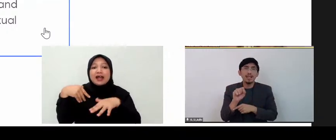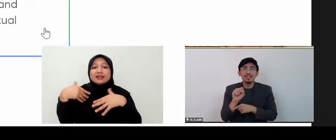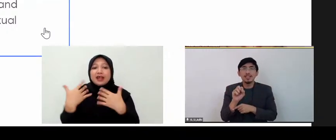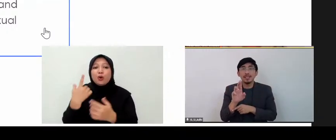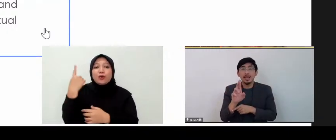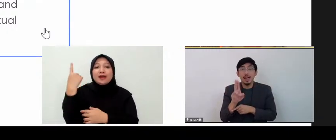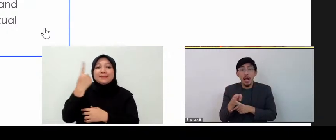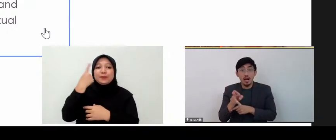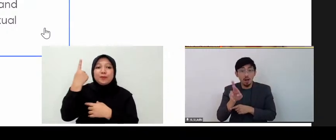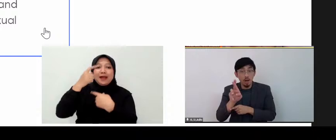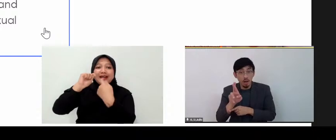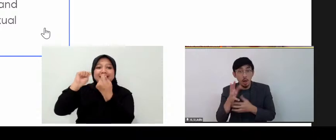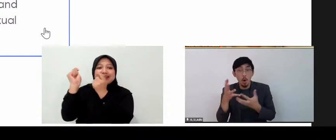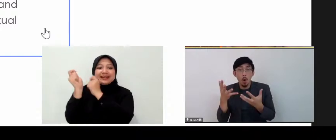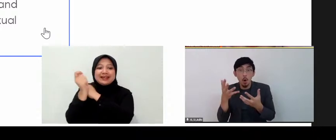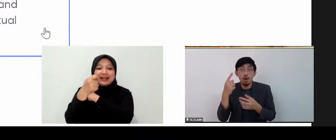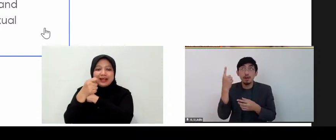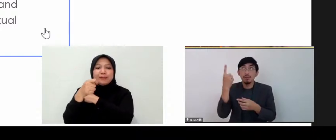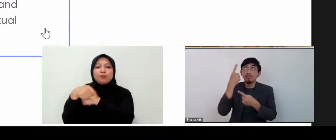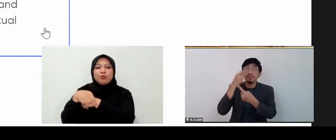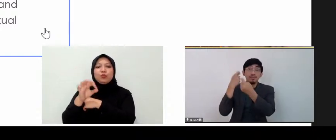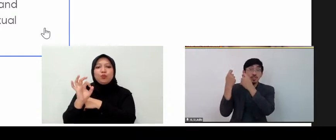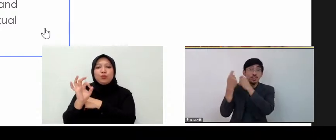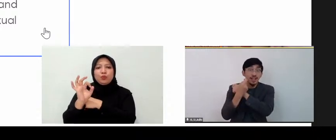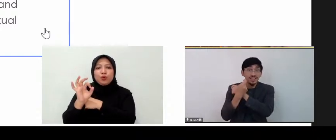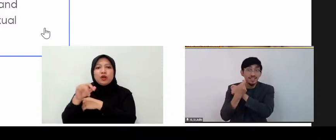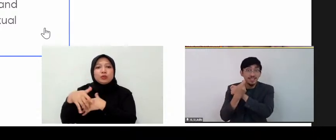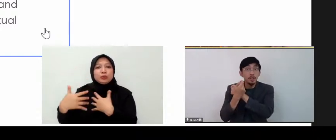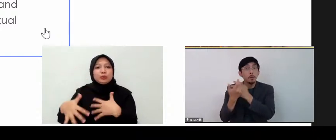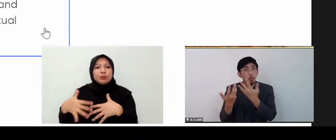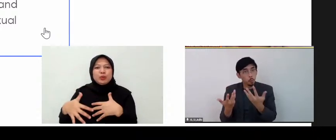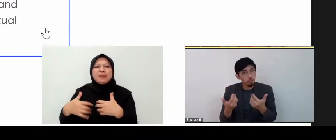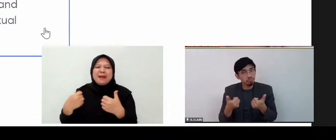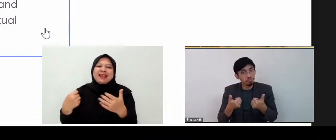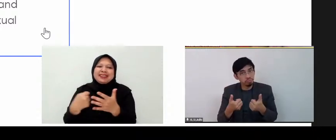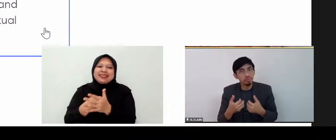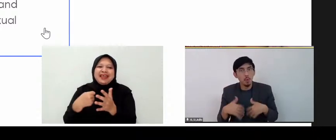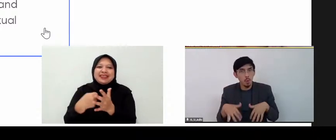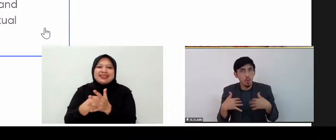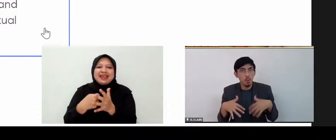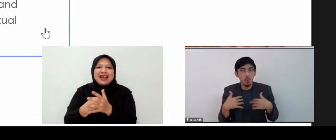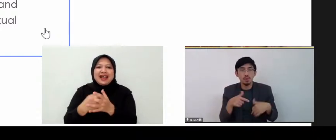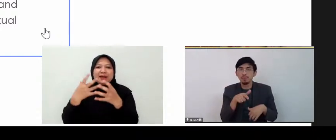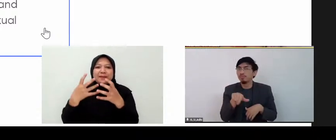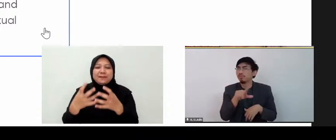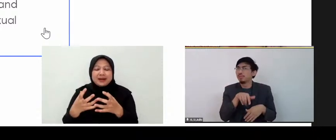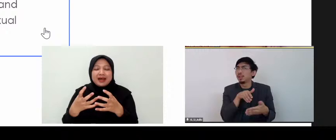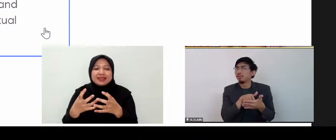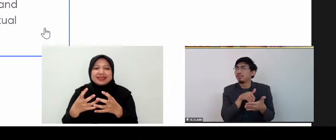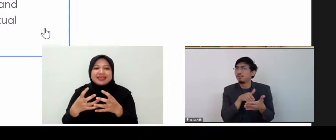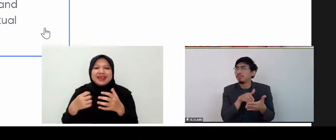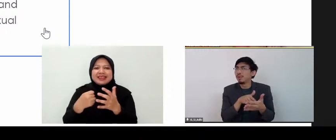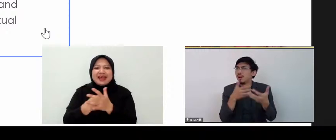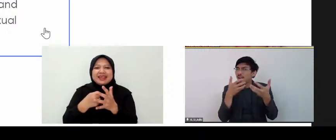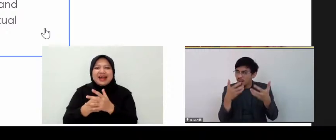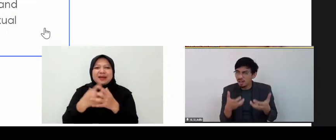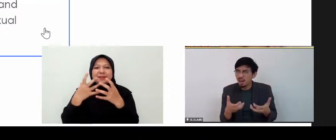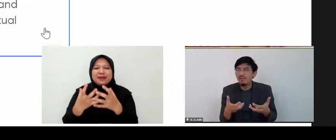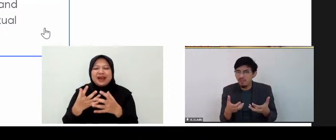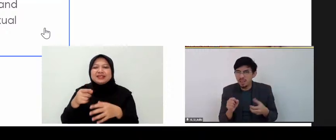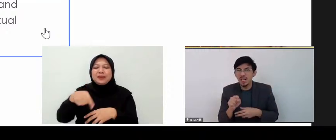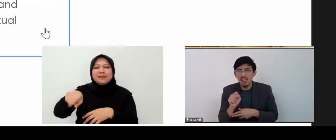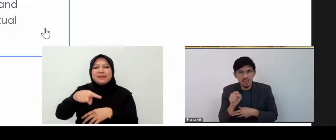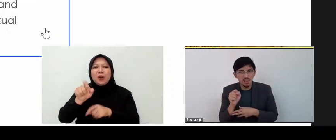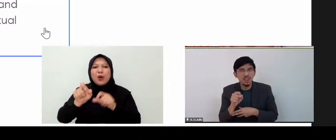rising, and it's quite a challenging for us to how to communicate it to young people, or to